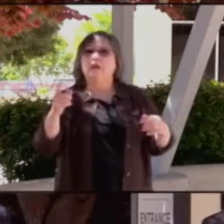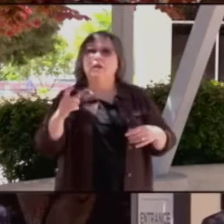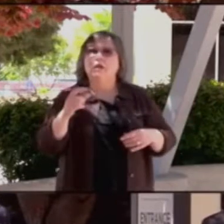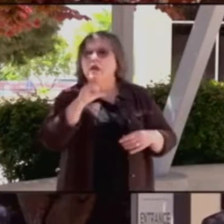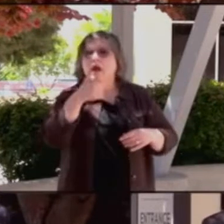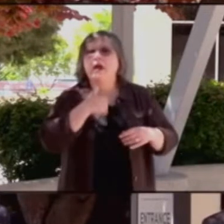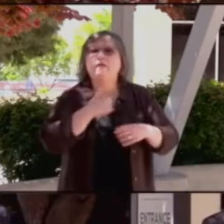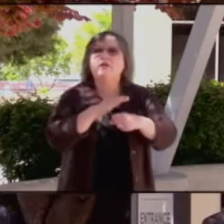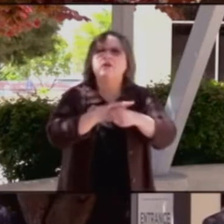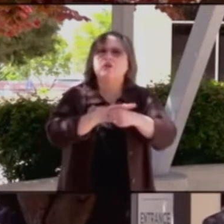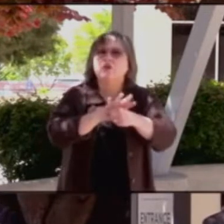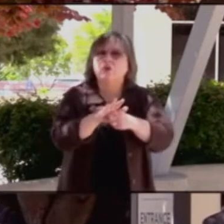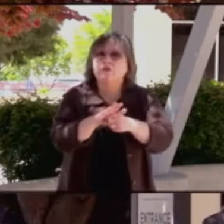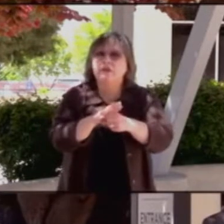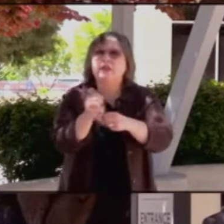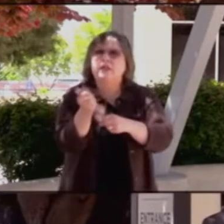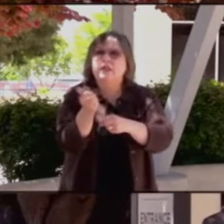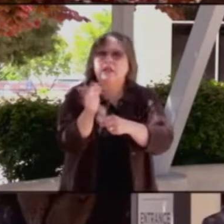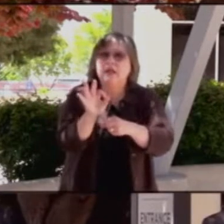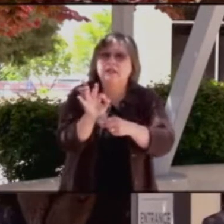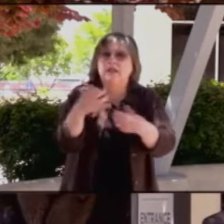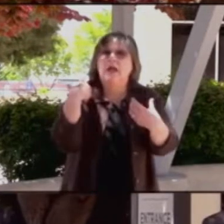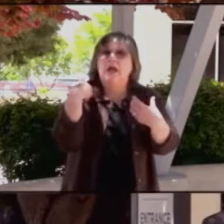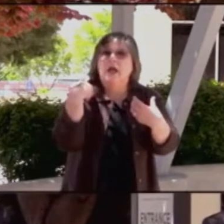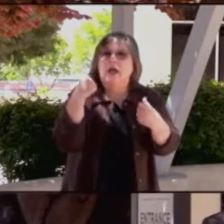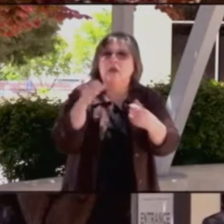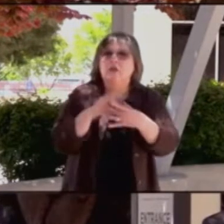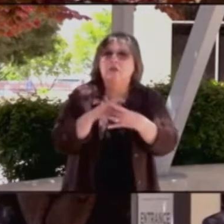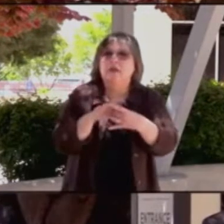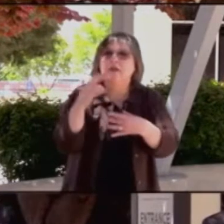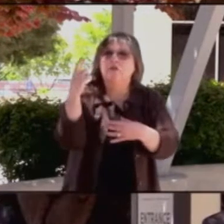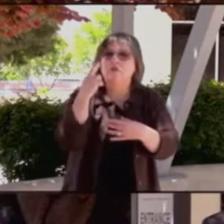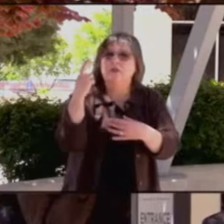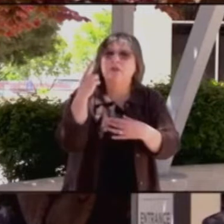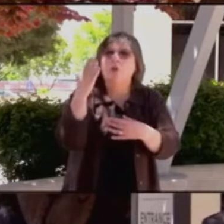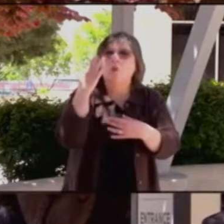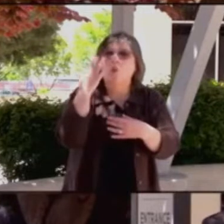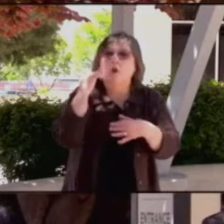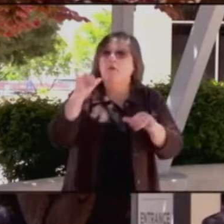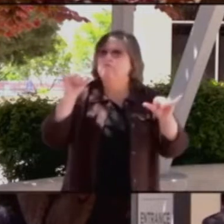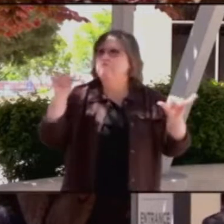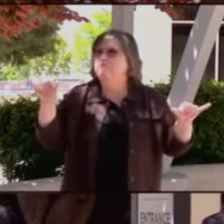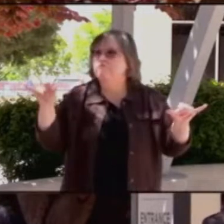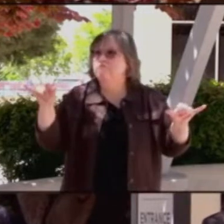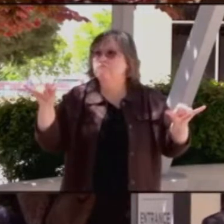a COVID-19 health-related reason to be maximizing remote work.